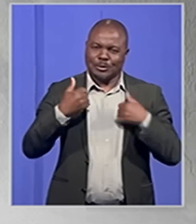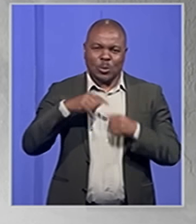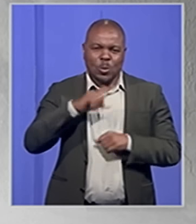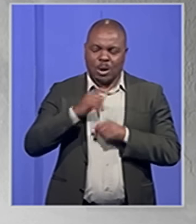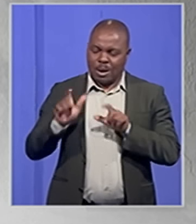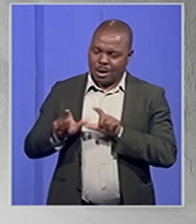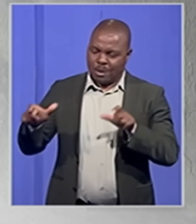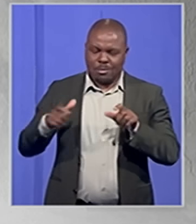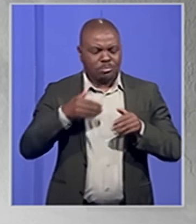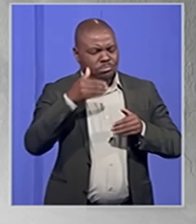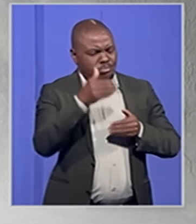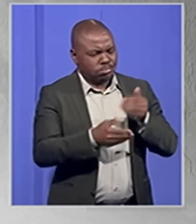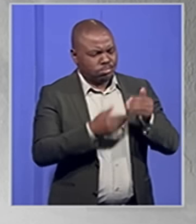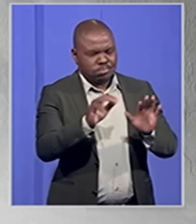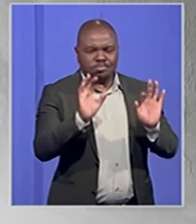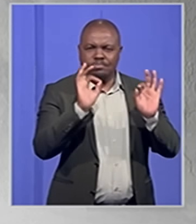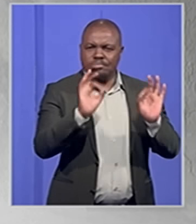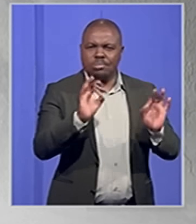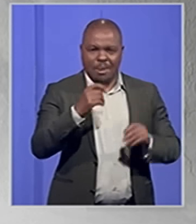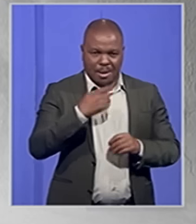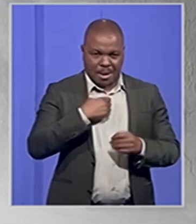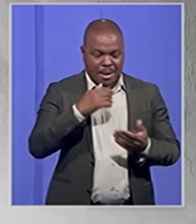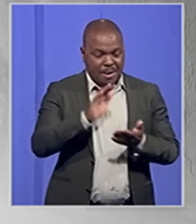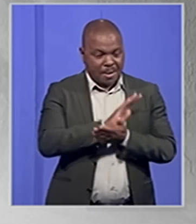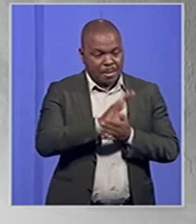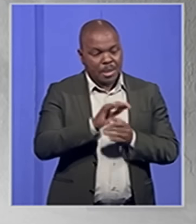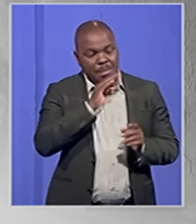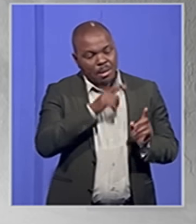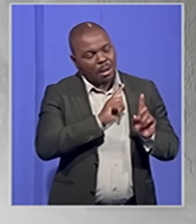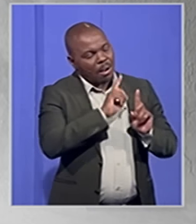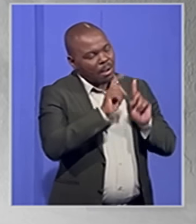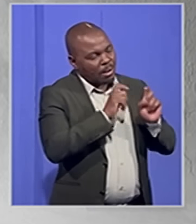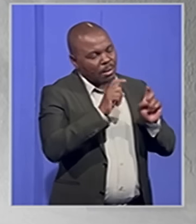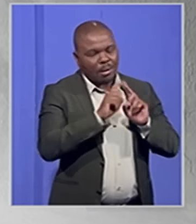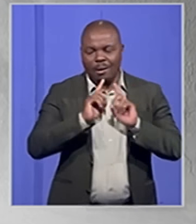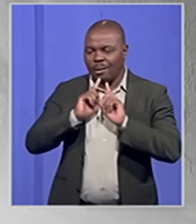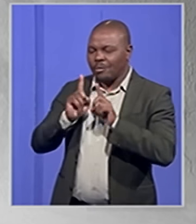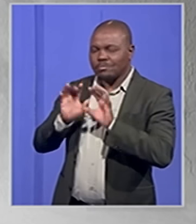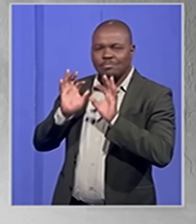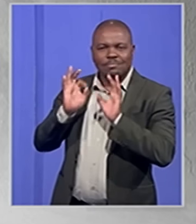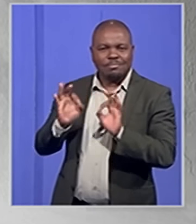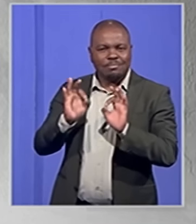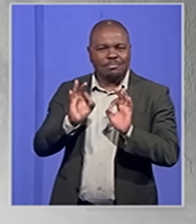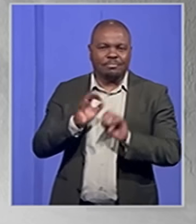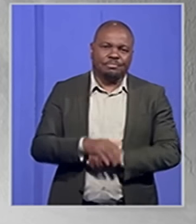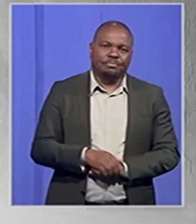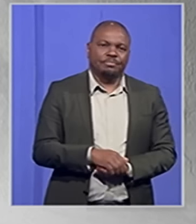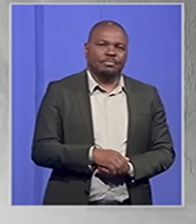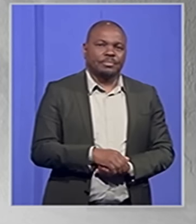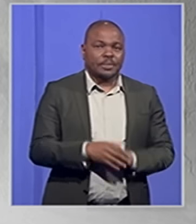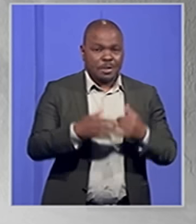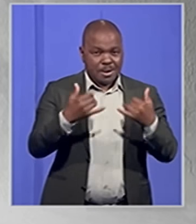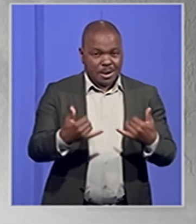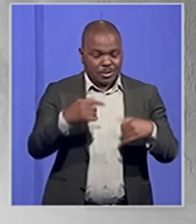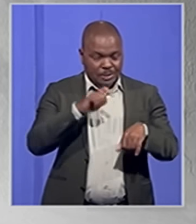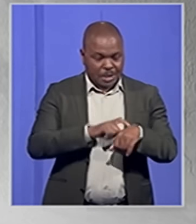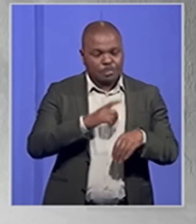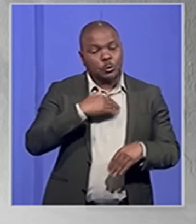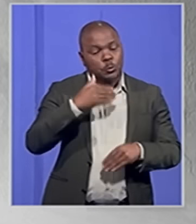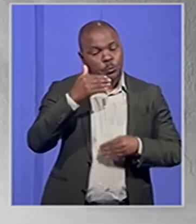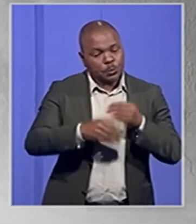palamente e sepedišitšeng dilo ka gona. Ke dumela gore ba hweditše dikarabo tša ka moka go tšwa go General Mkhwanazi bjalo ke nako ya go tšea